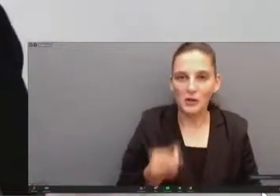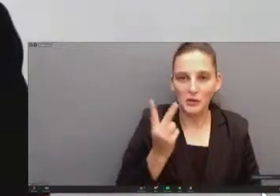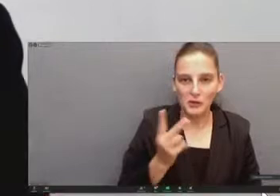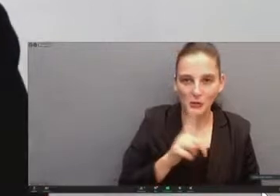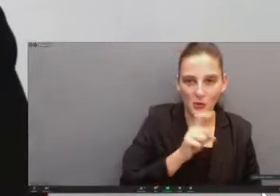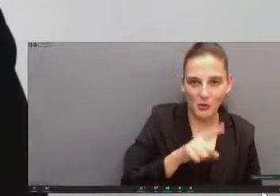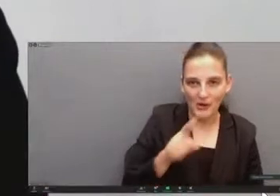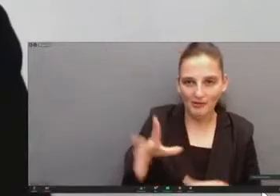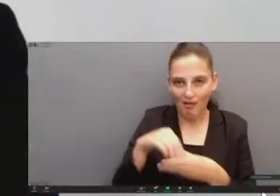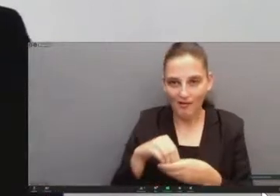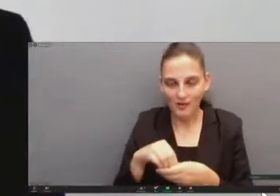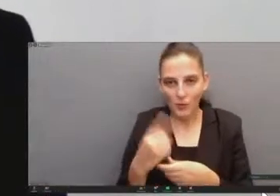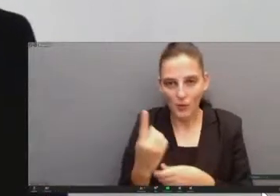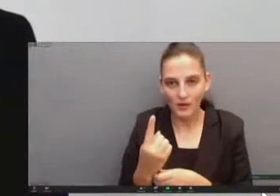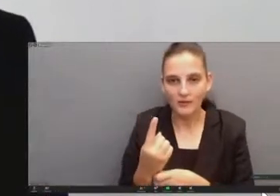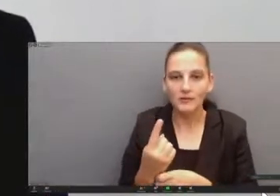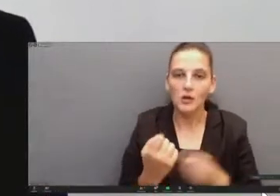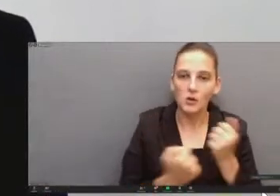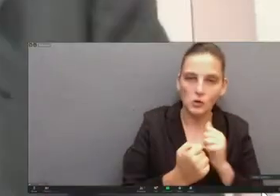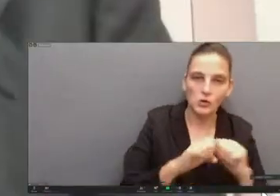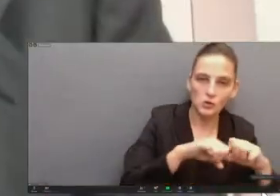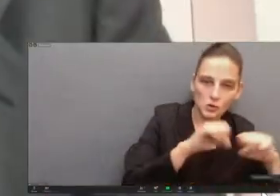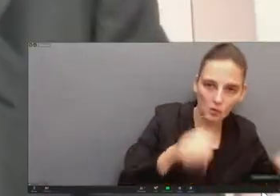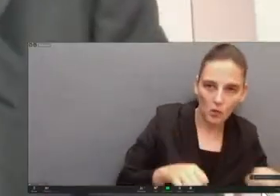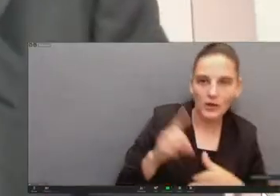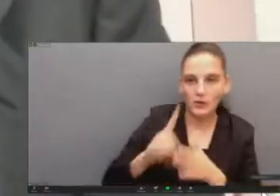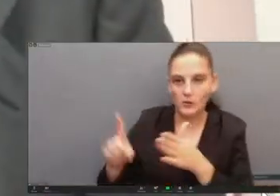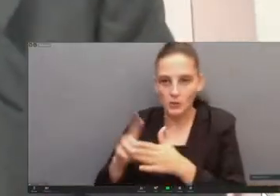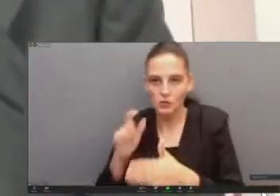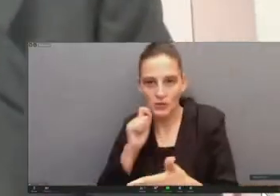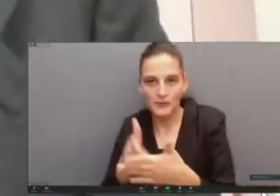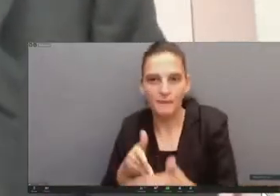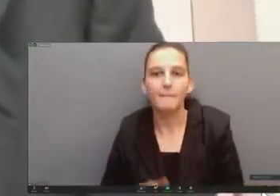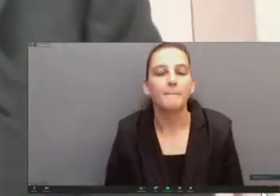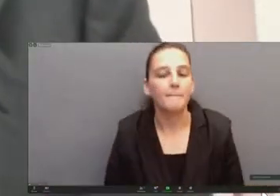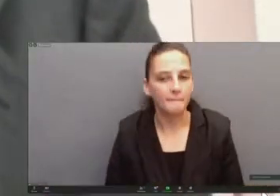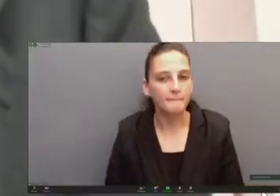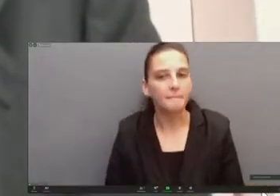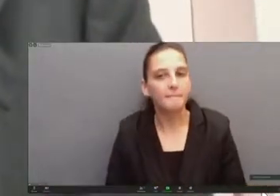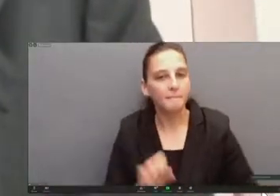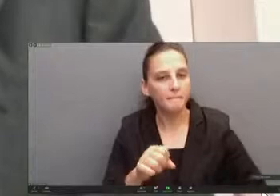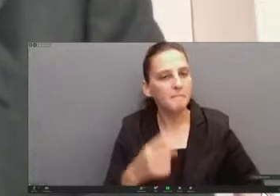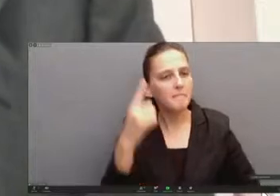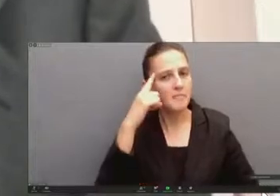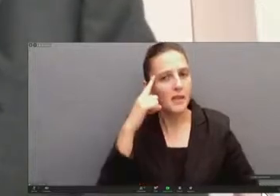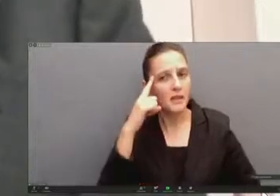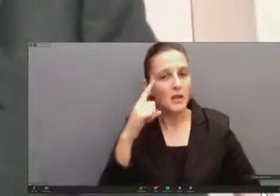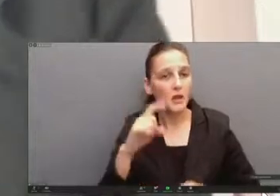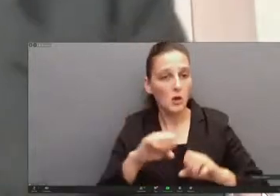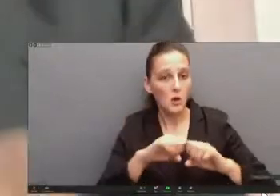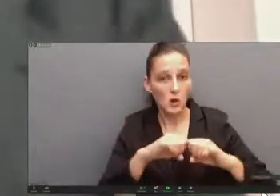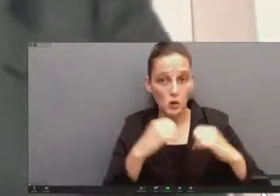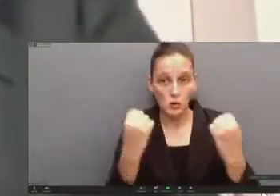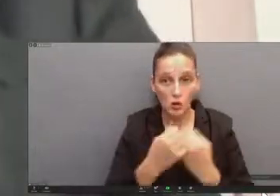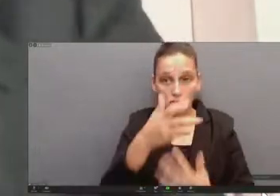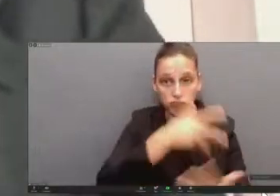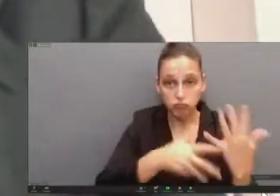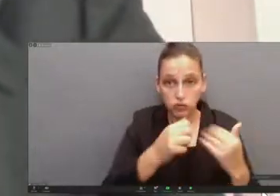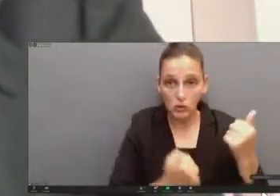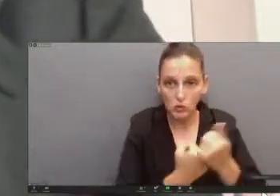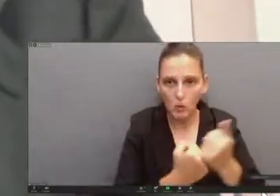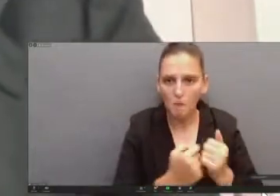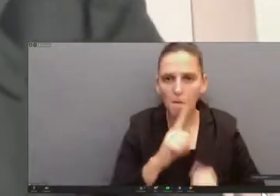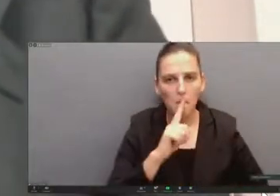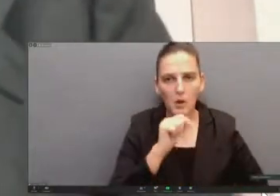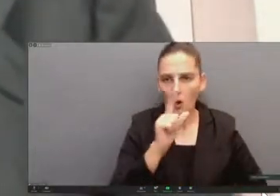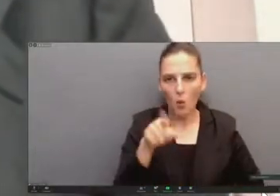and the discrimination and racism. Yes. So I think social support generically, not just for the stress of